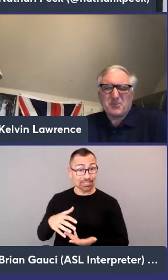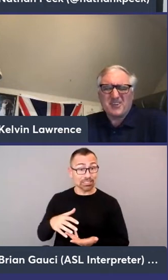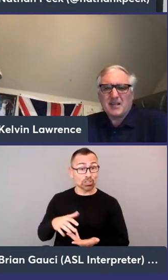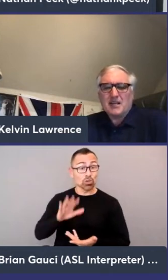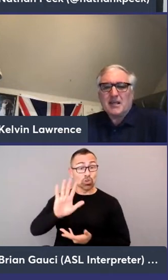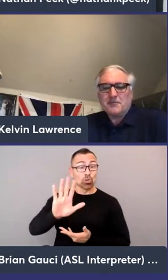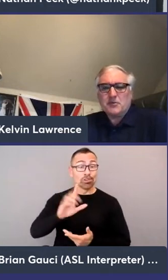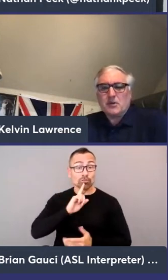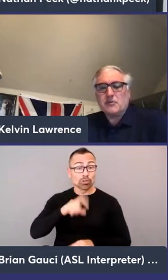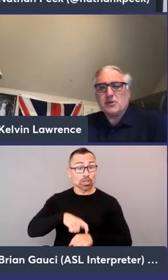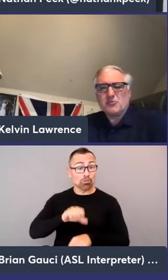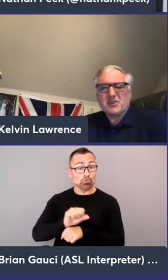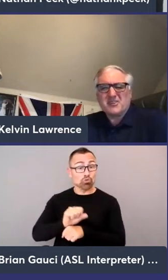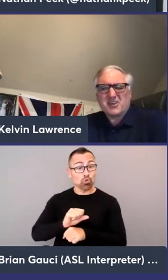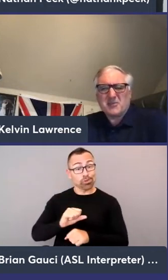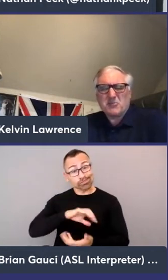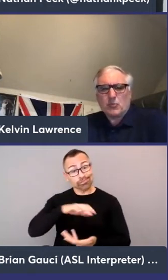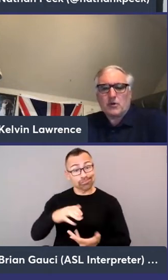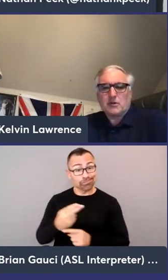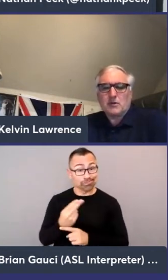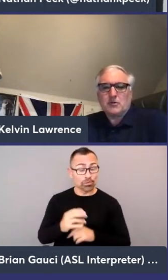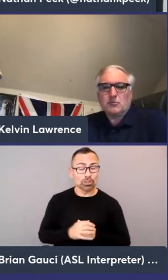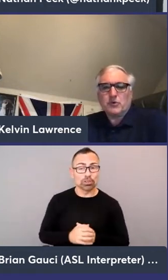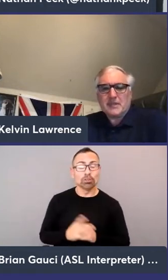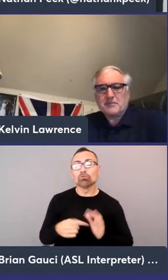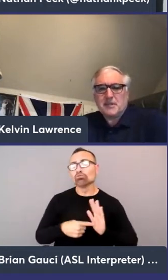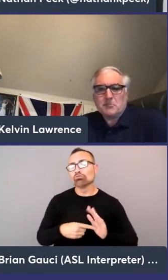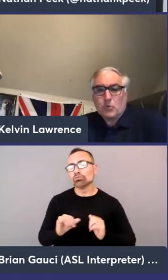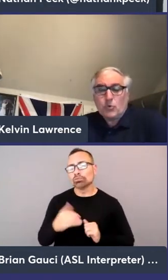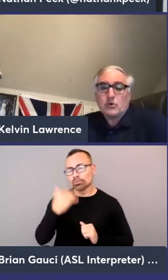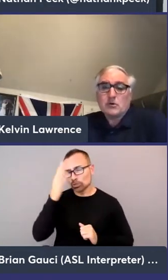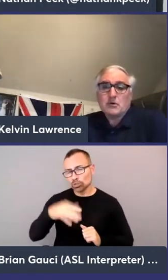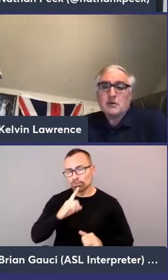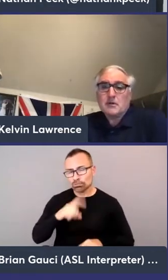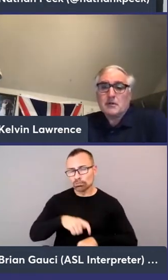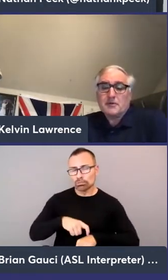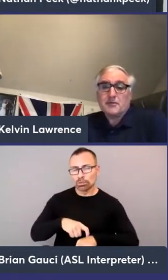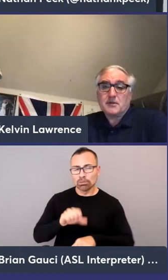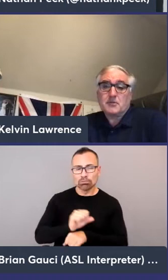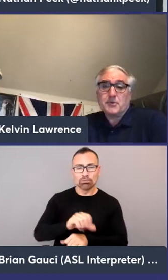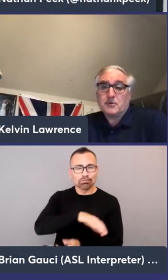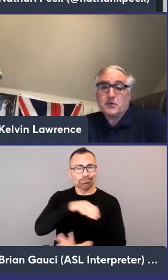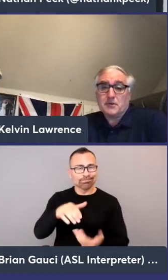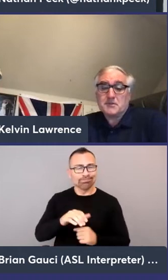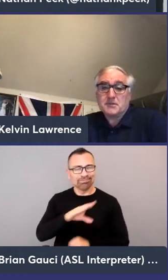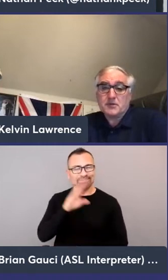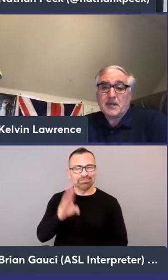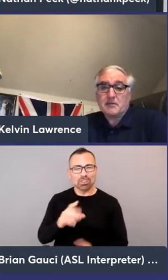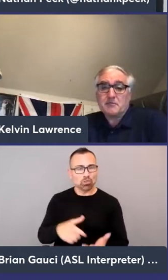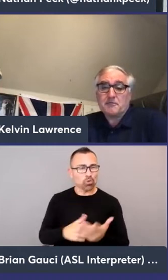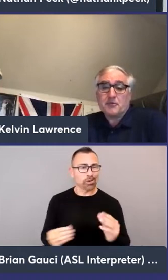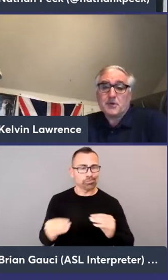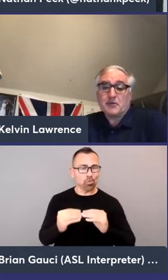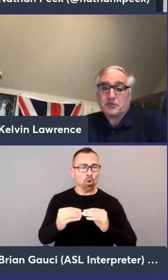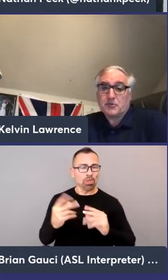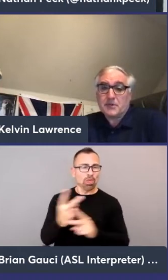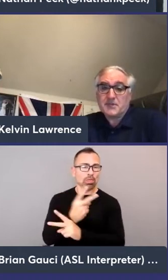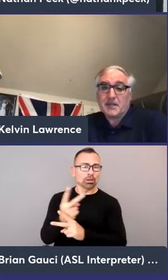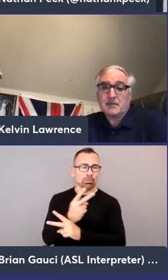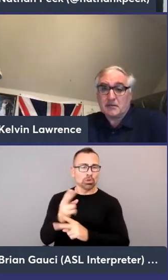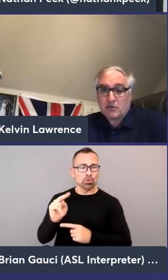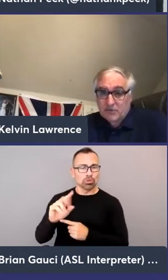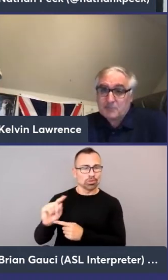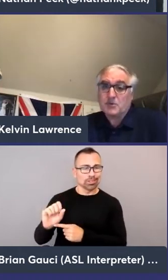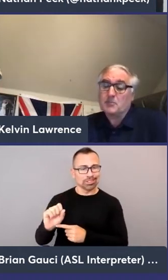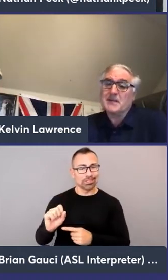for example, if you know that your real-time workload would never need more than the compute units that you get from